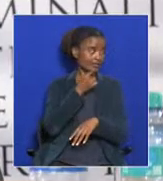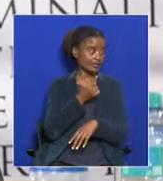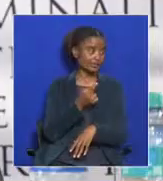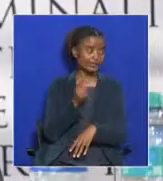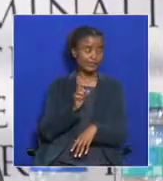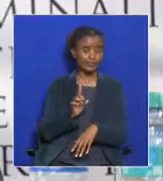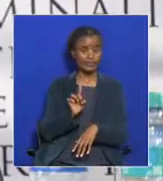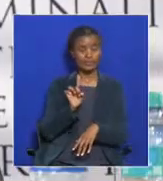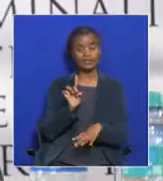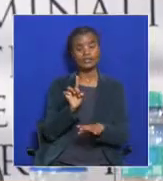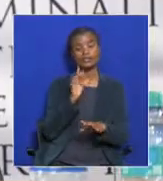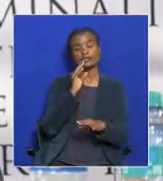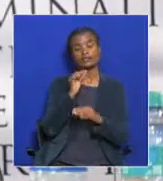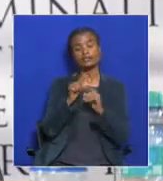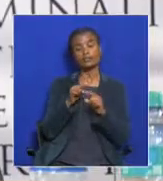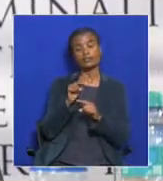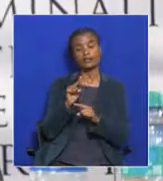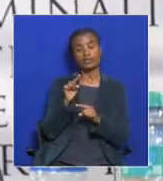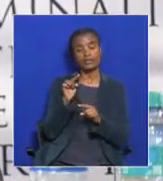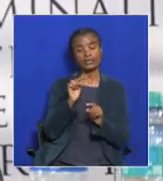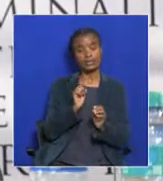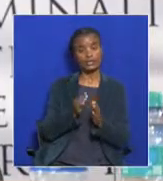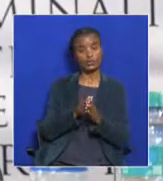request by